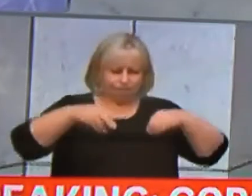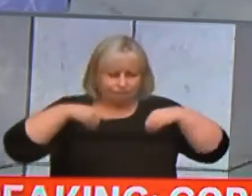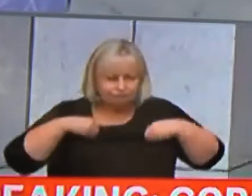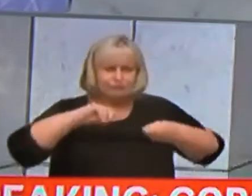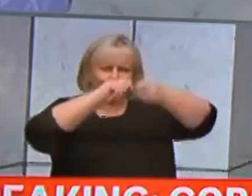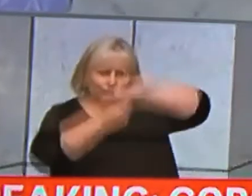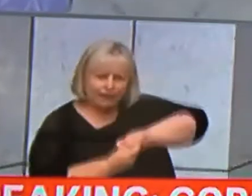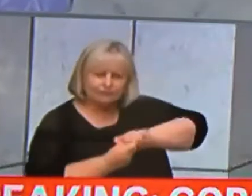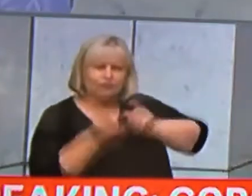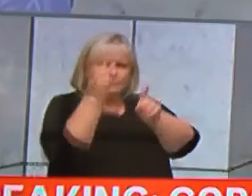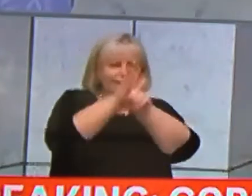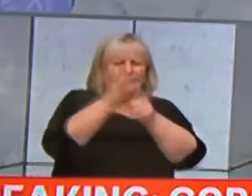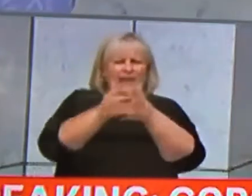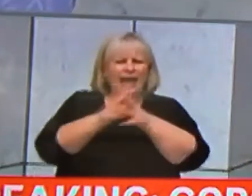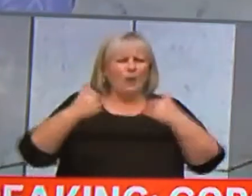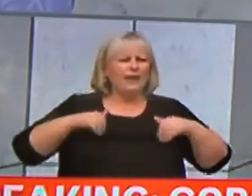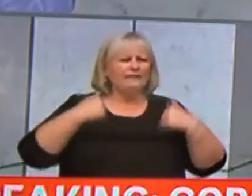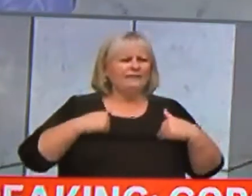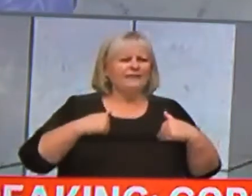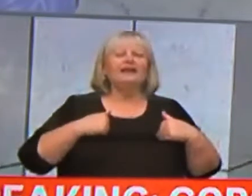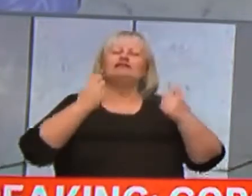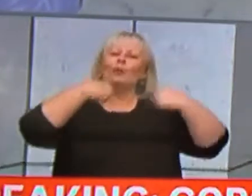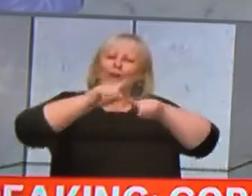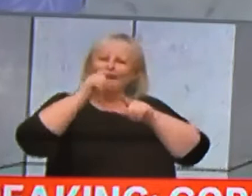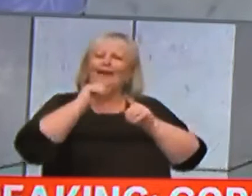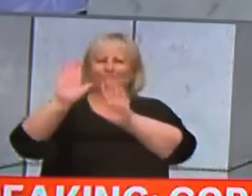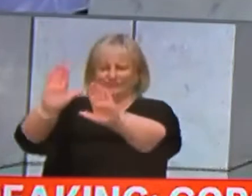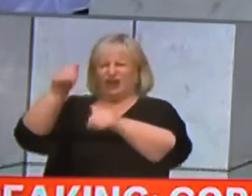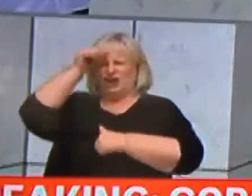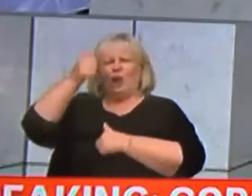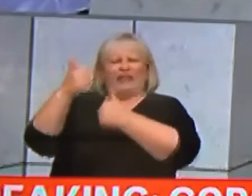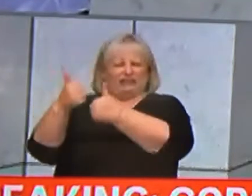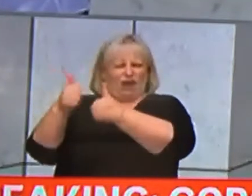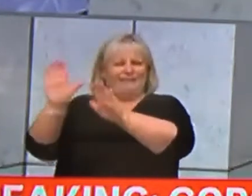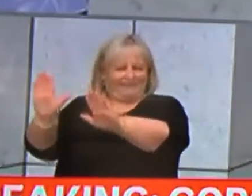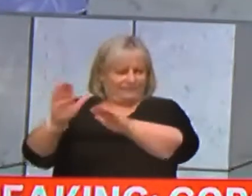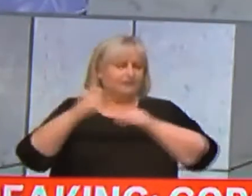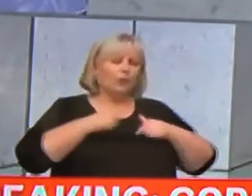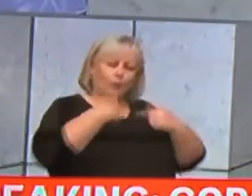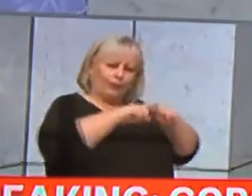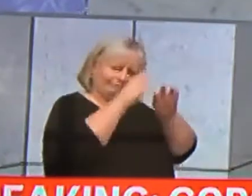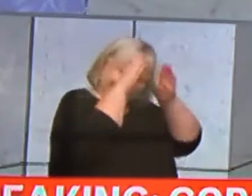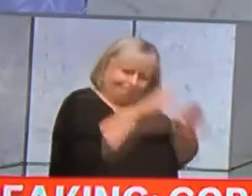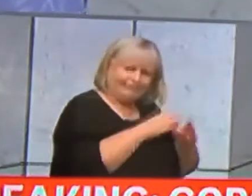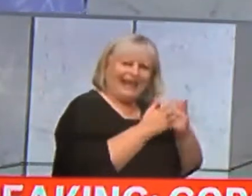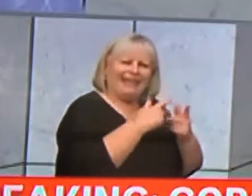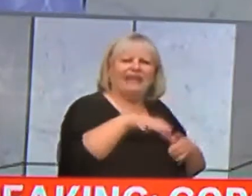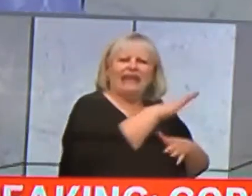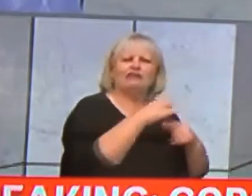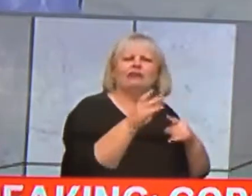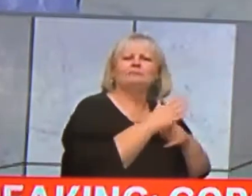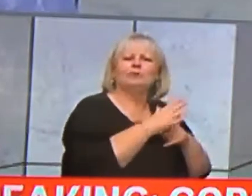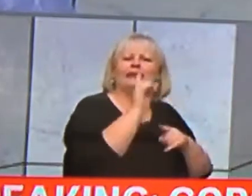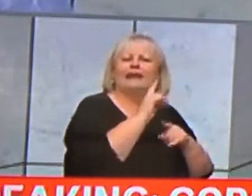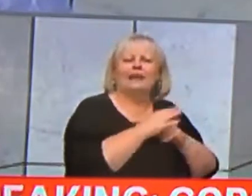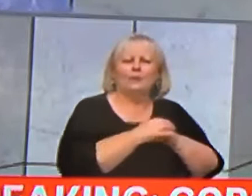you've needed to make, this means we can target our efforts even more into these areas where we believe the most critical concern is